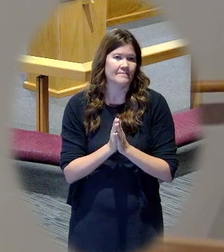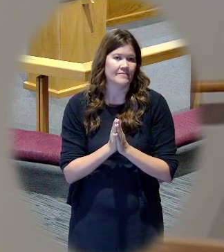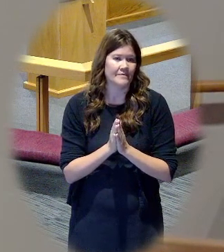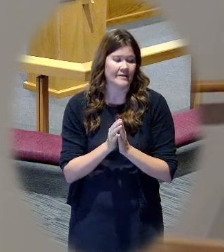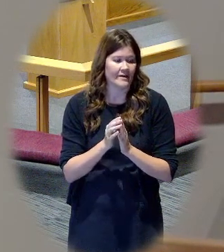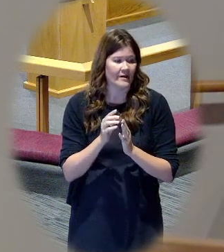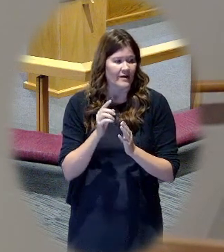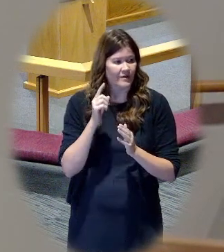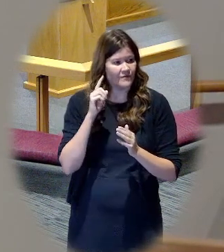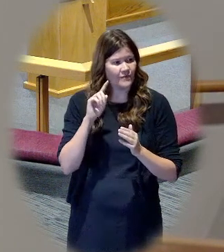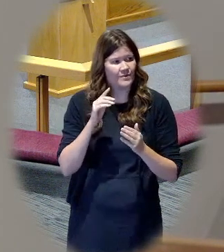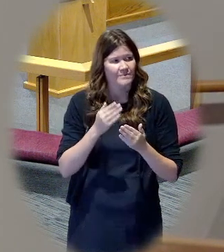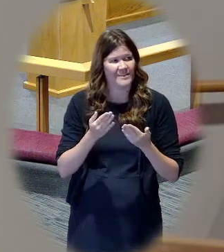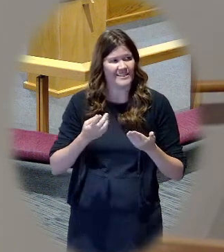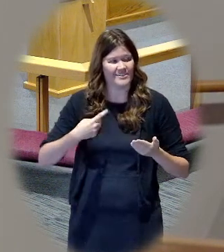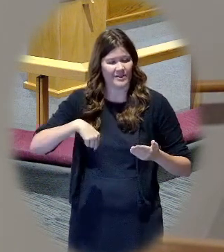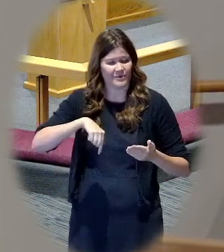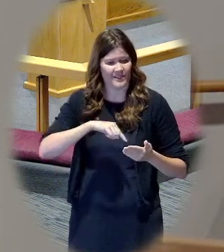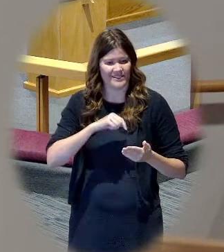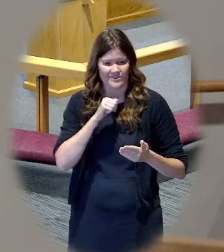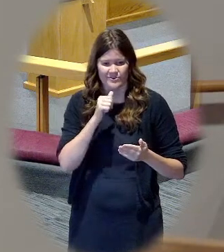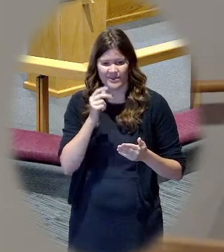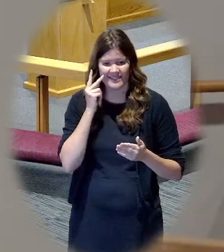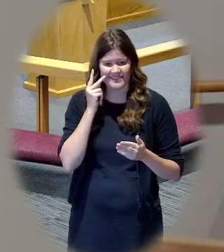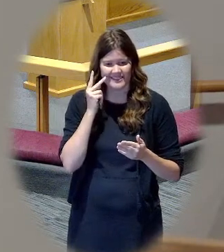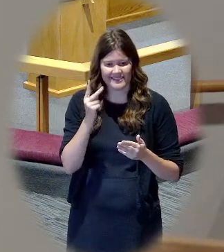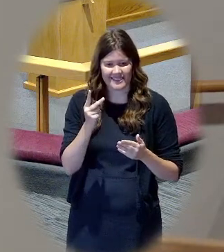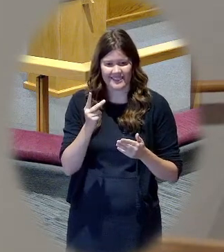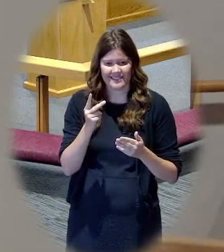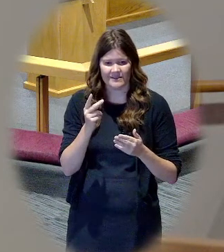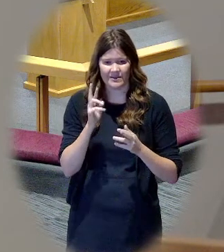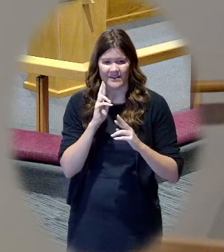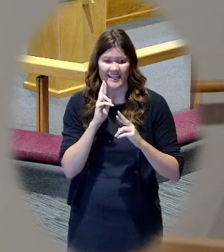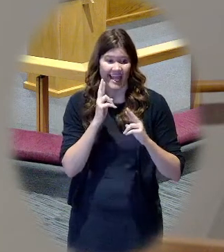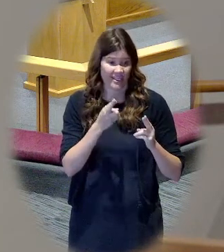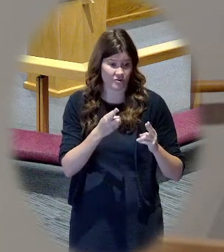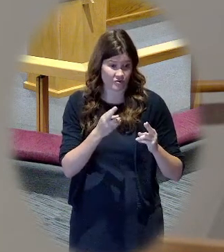when you don't necessarily see the results of your prayer?